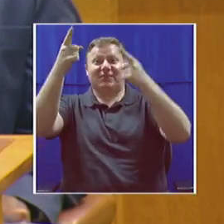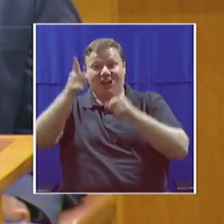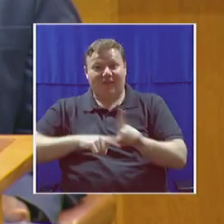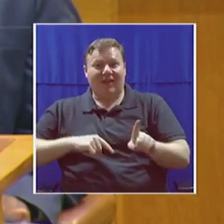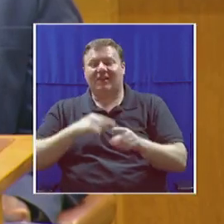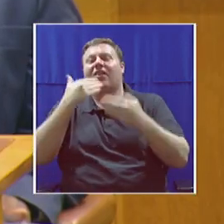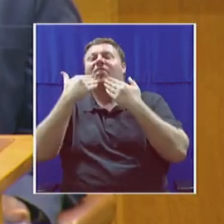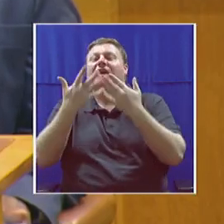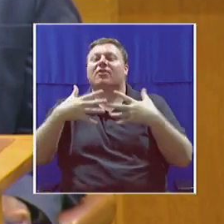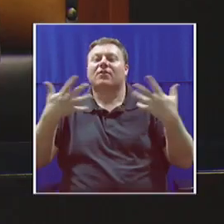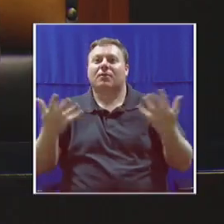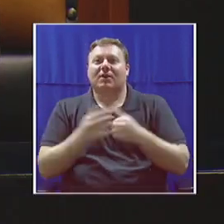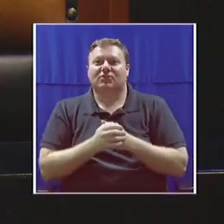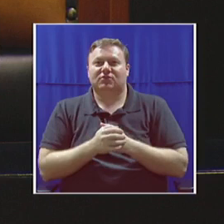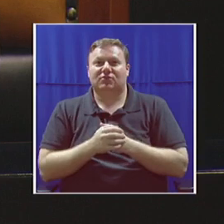very